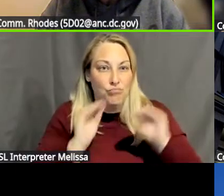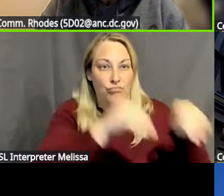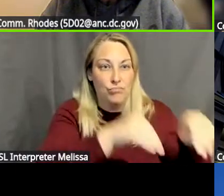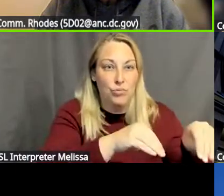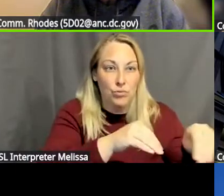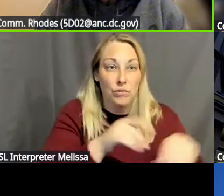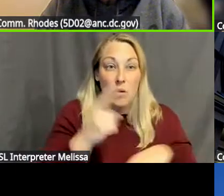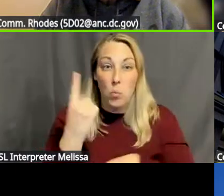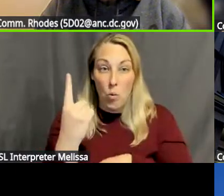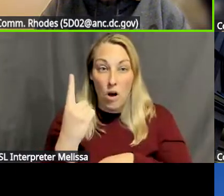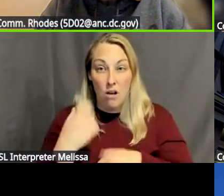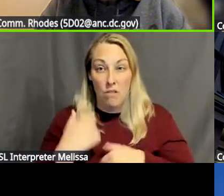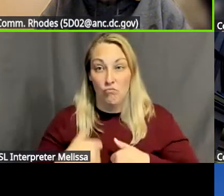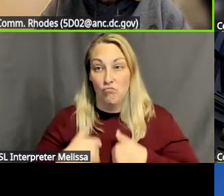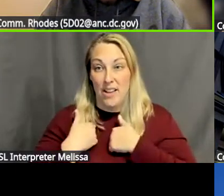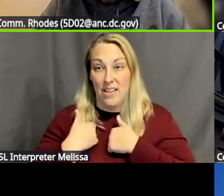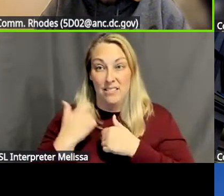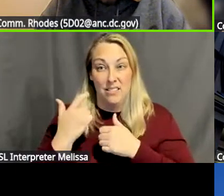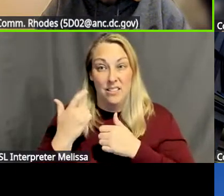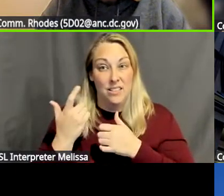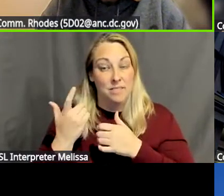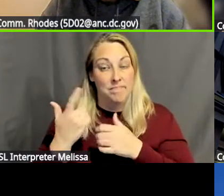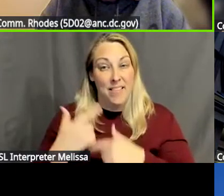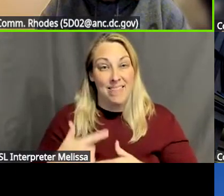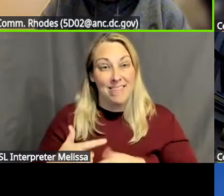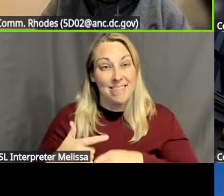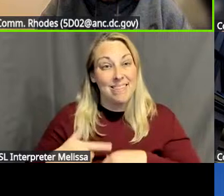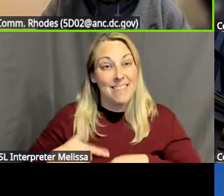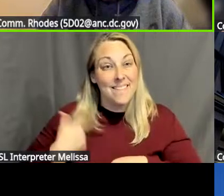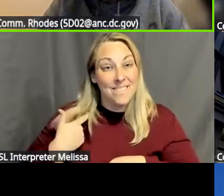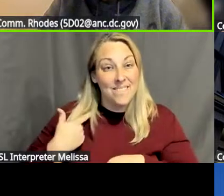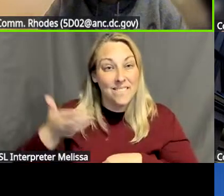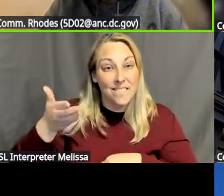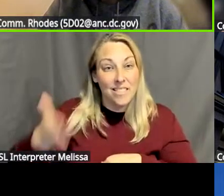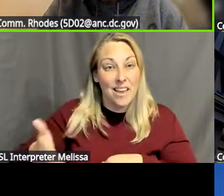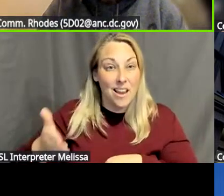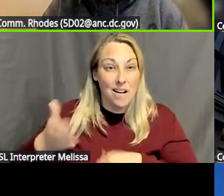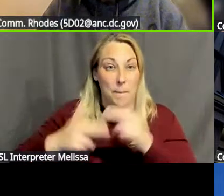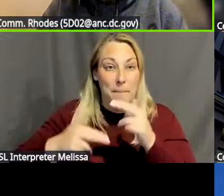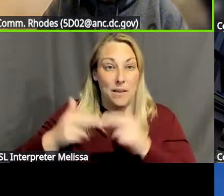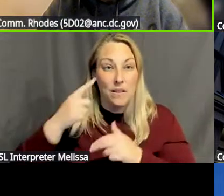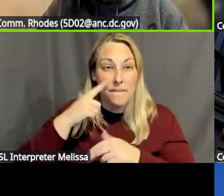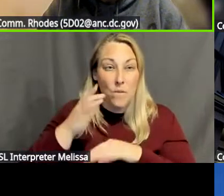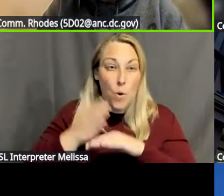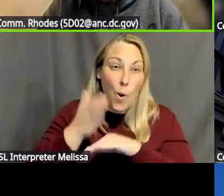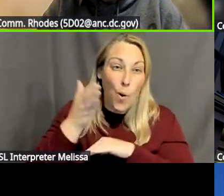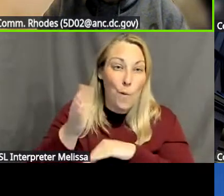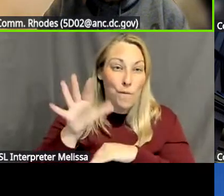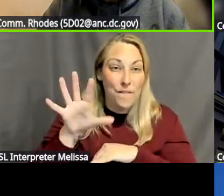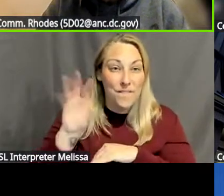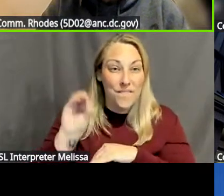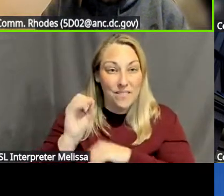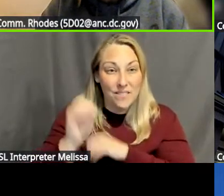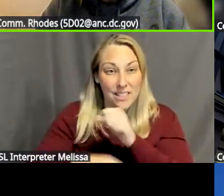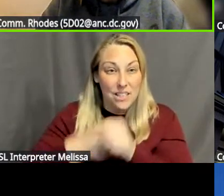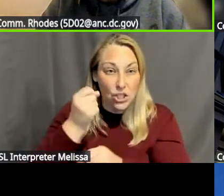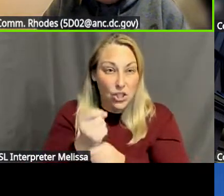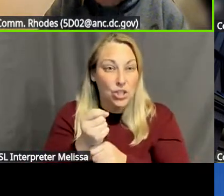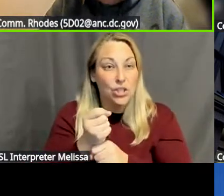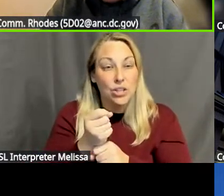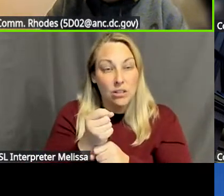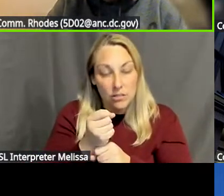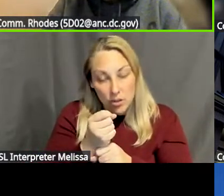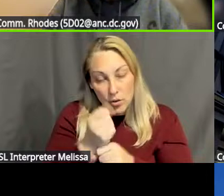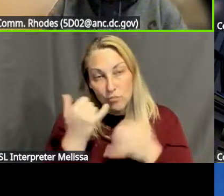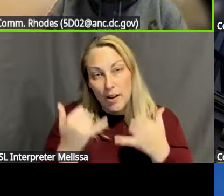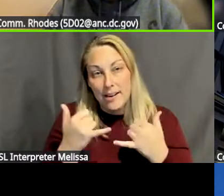that building over 50 years, and so that's just something that we're working